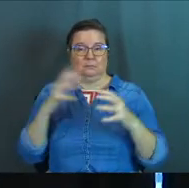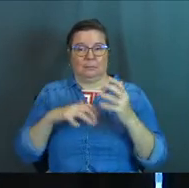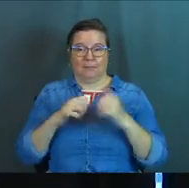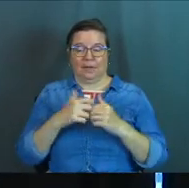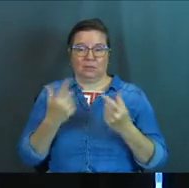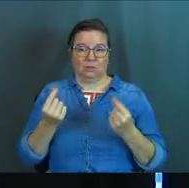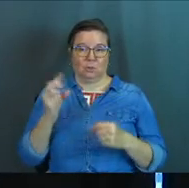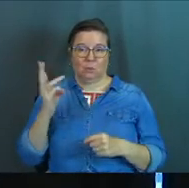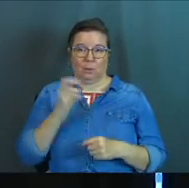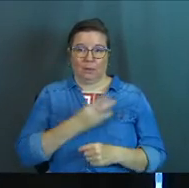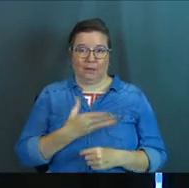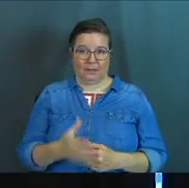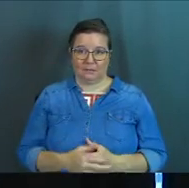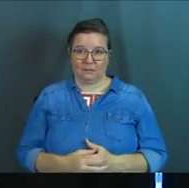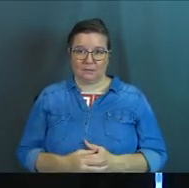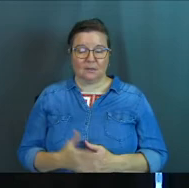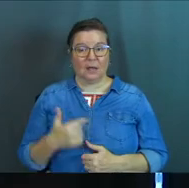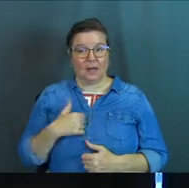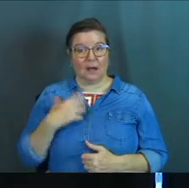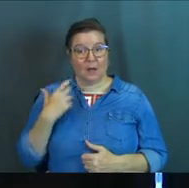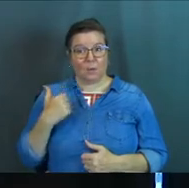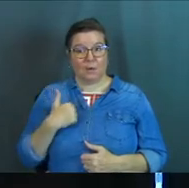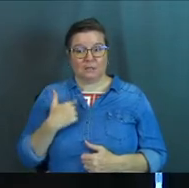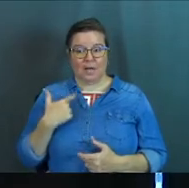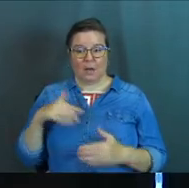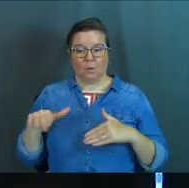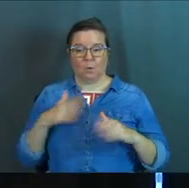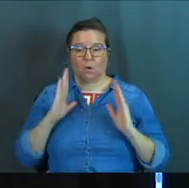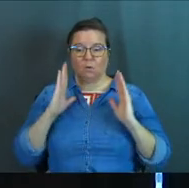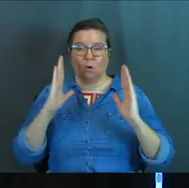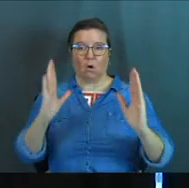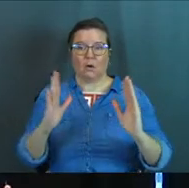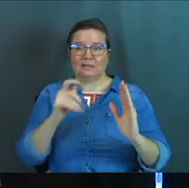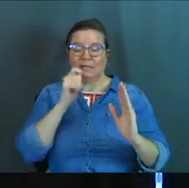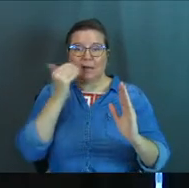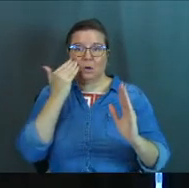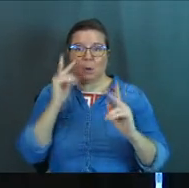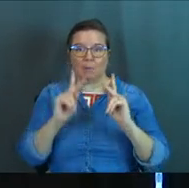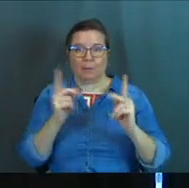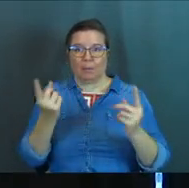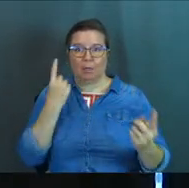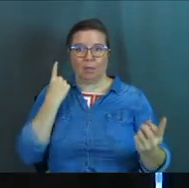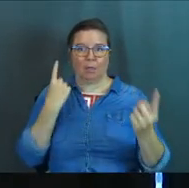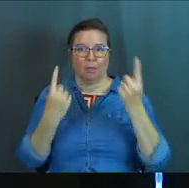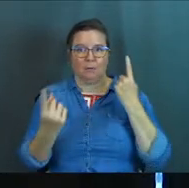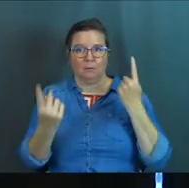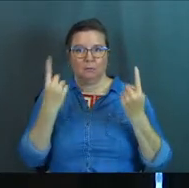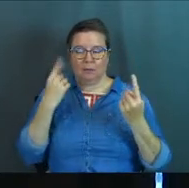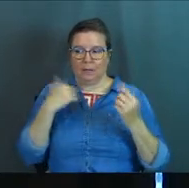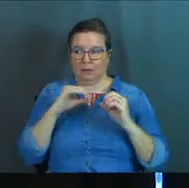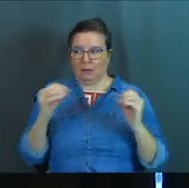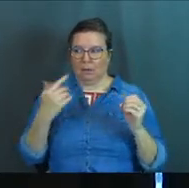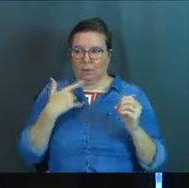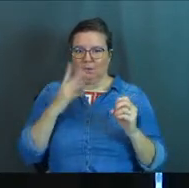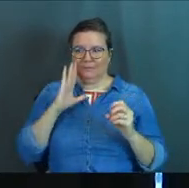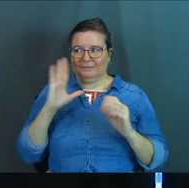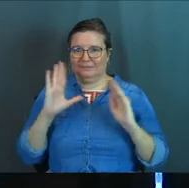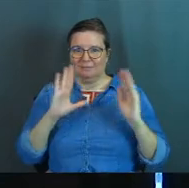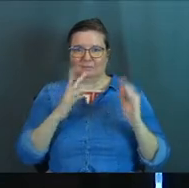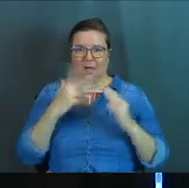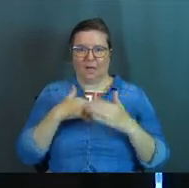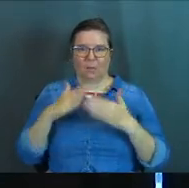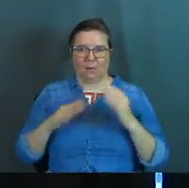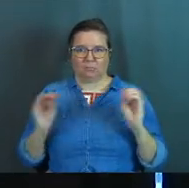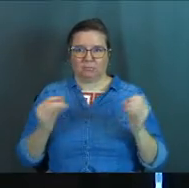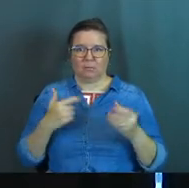makes us do weird things. And I was, and I'd like walk the halls and not know people and not have anybody to go and hang out with on